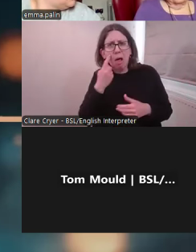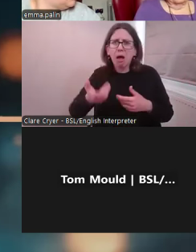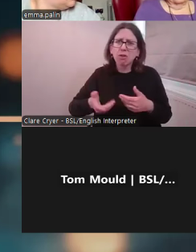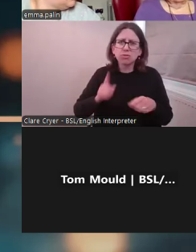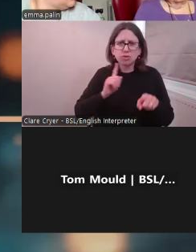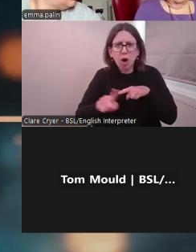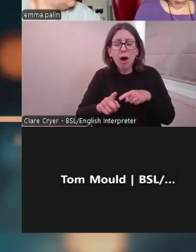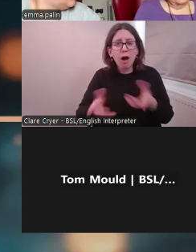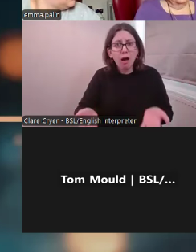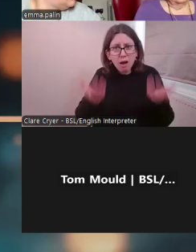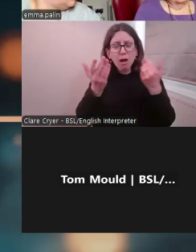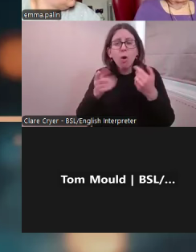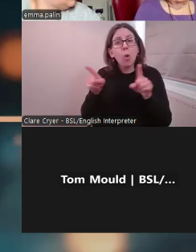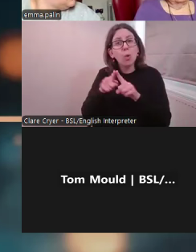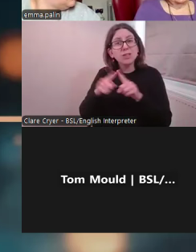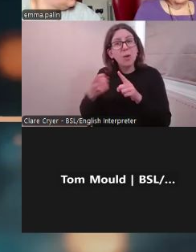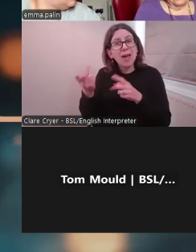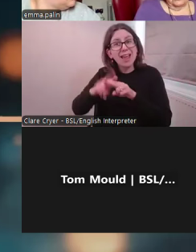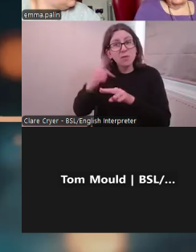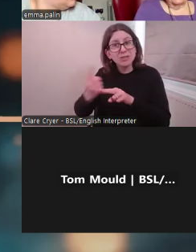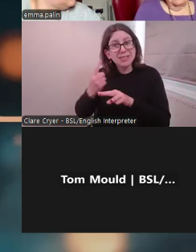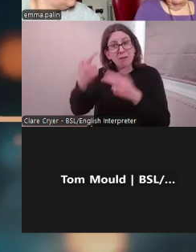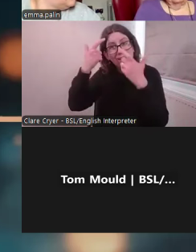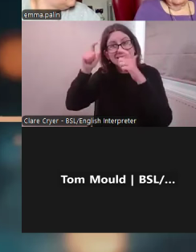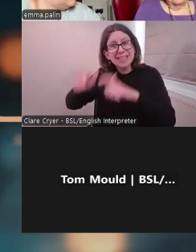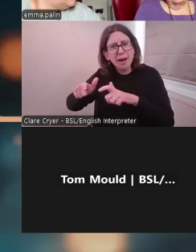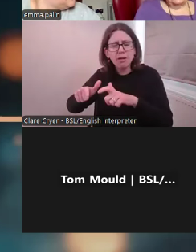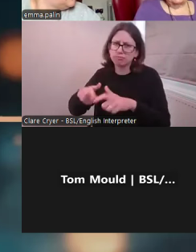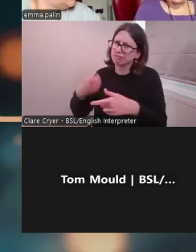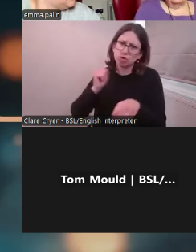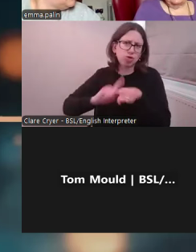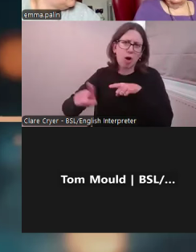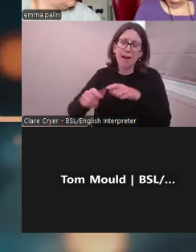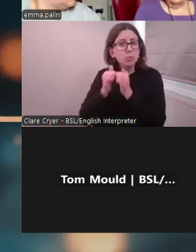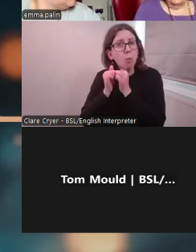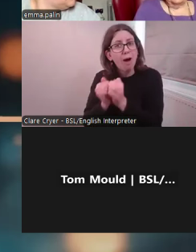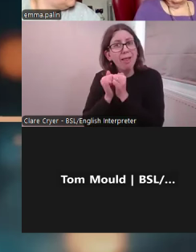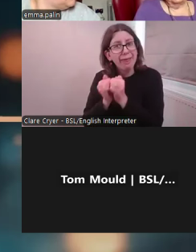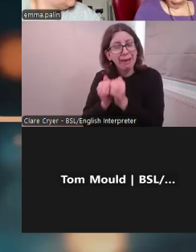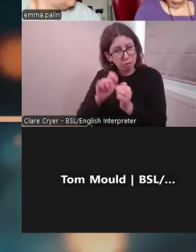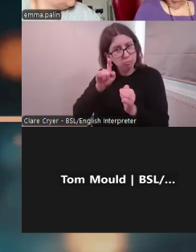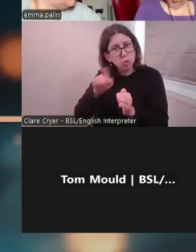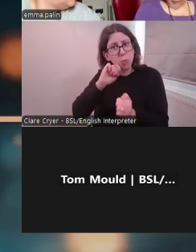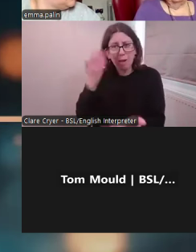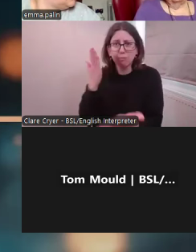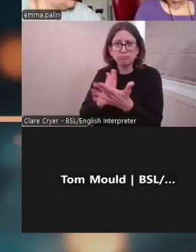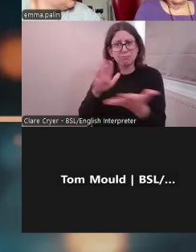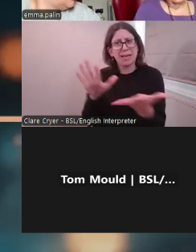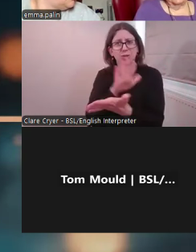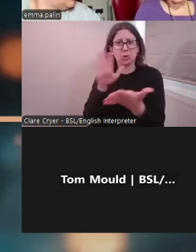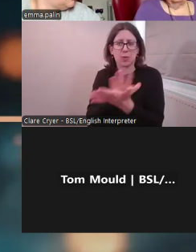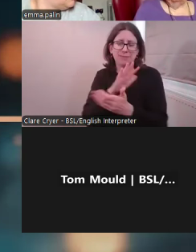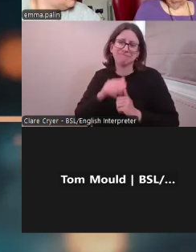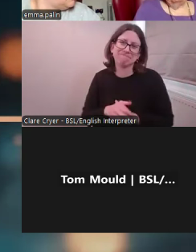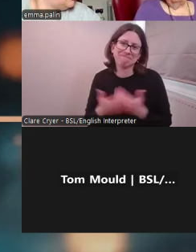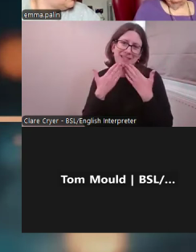tenants, give it a whirl. It's worth a try. Sure, you'll get enjoyment out of it. Like